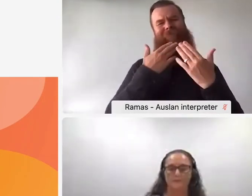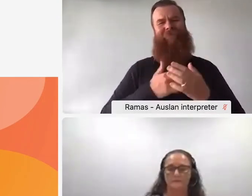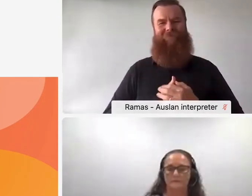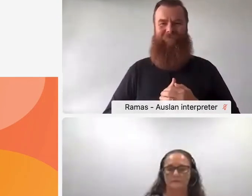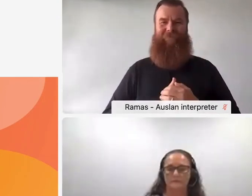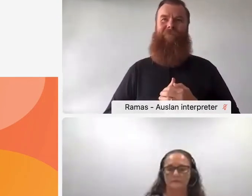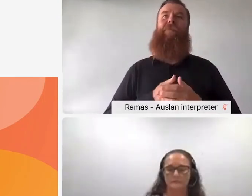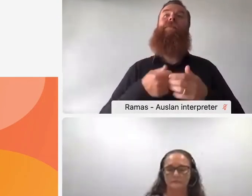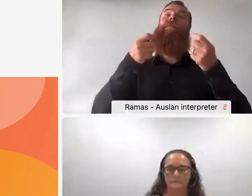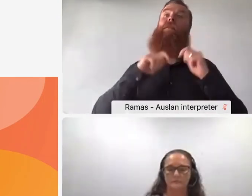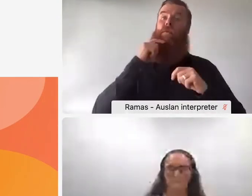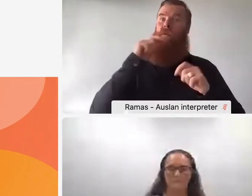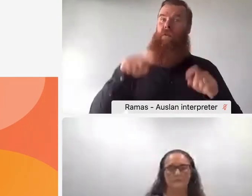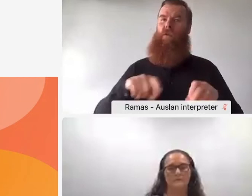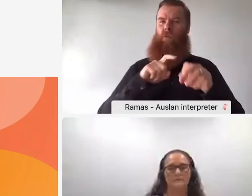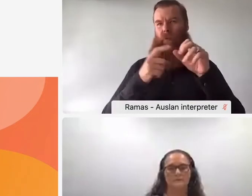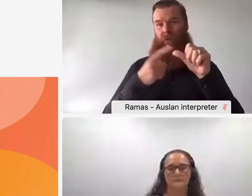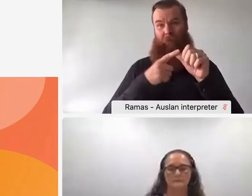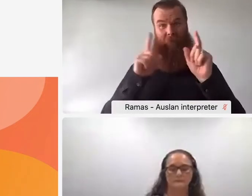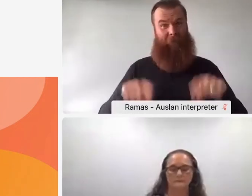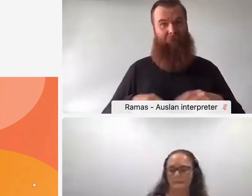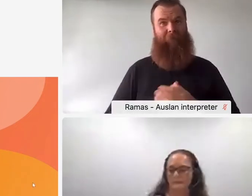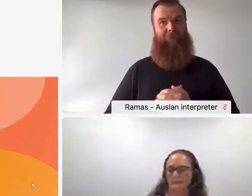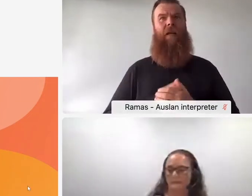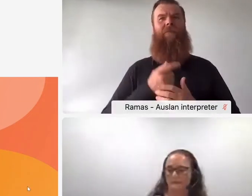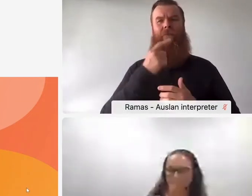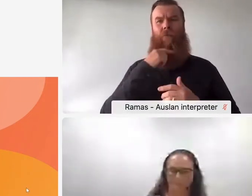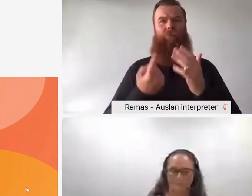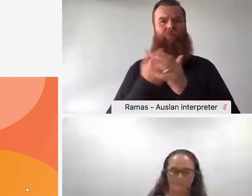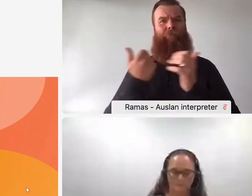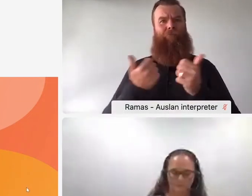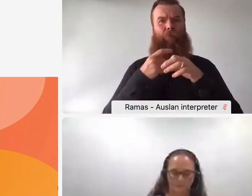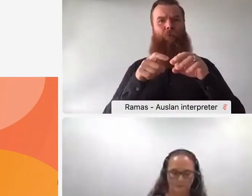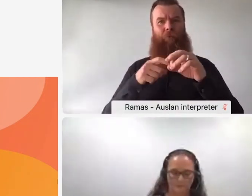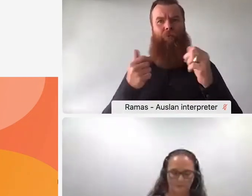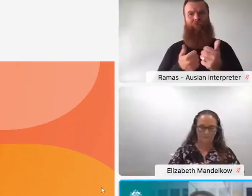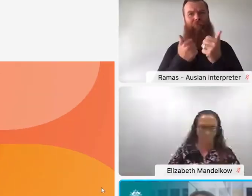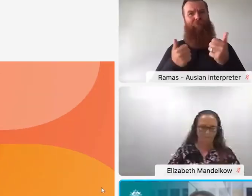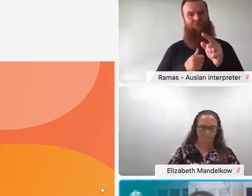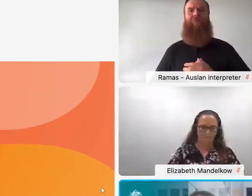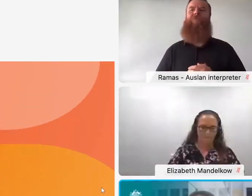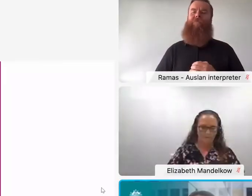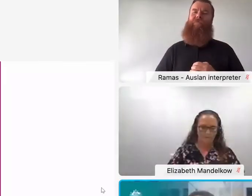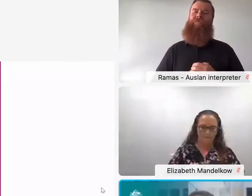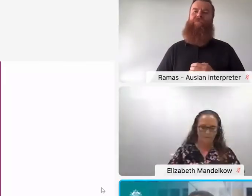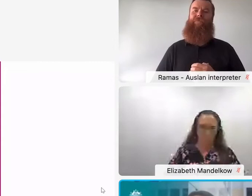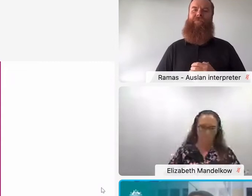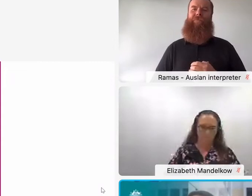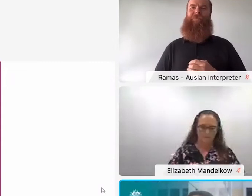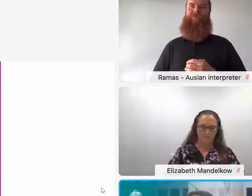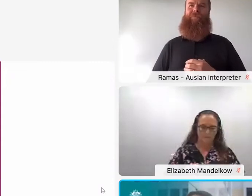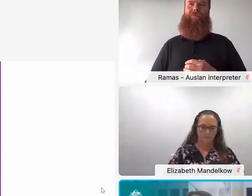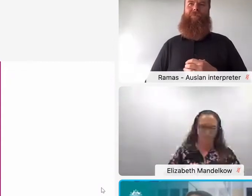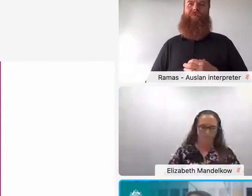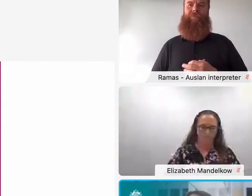Q&A session. There's a few questions and I'll just go to our various presenters to help